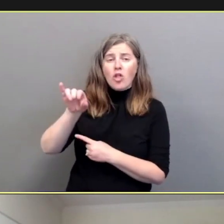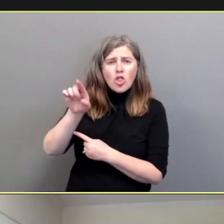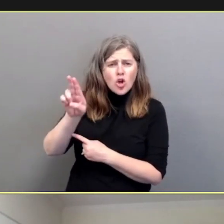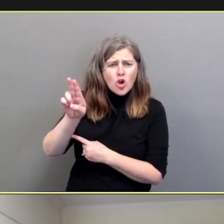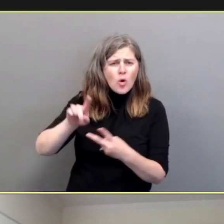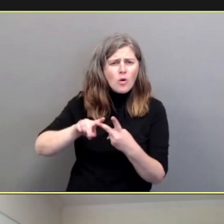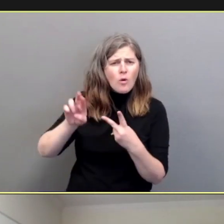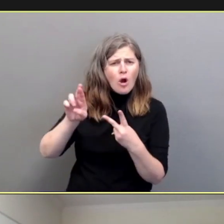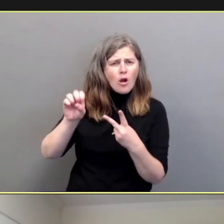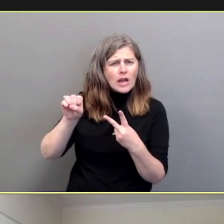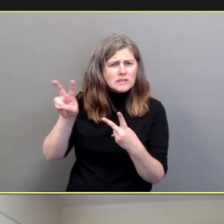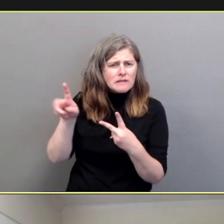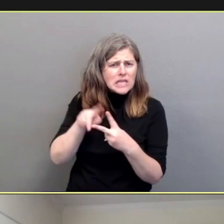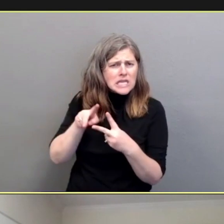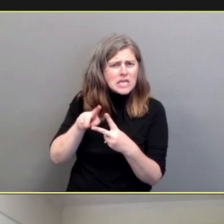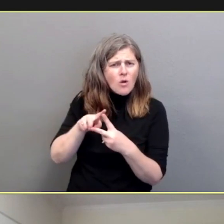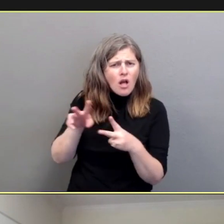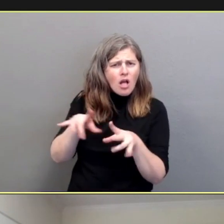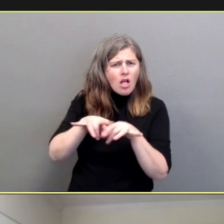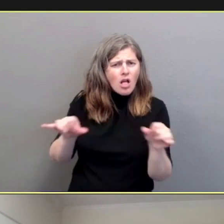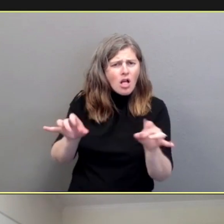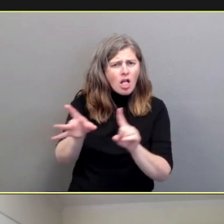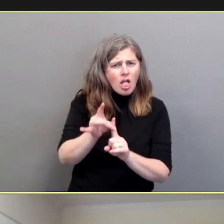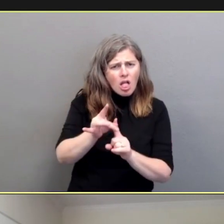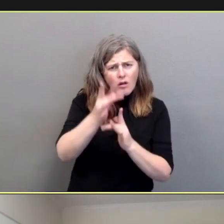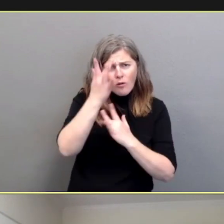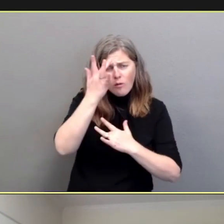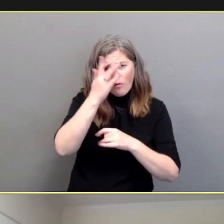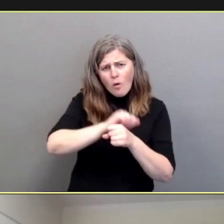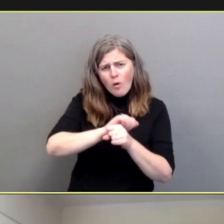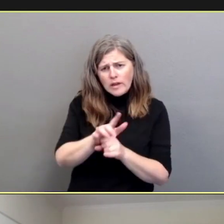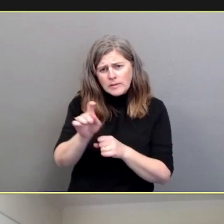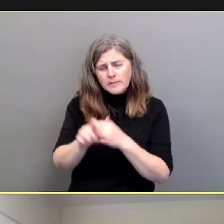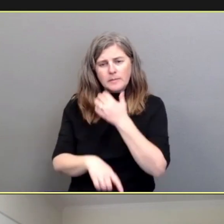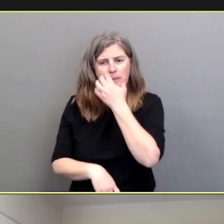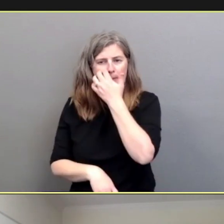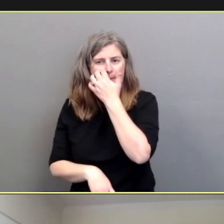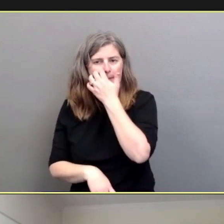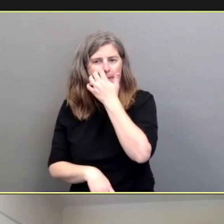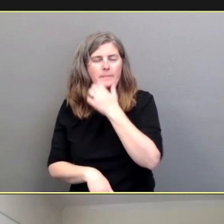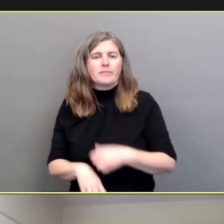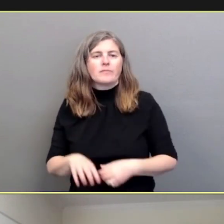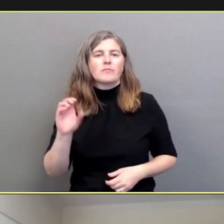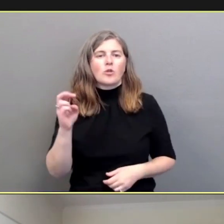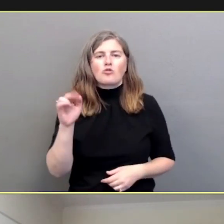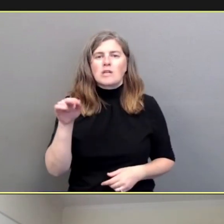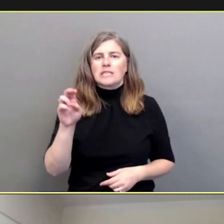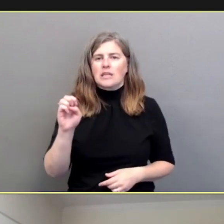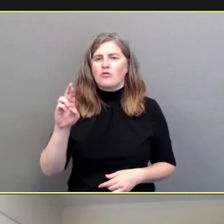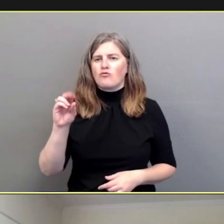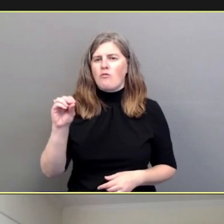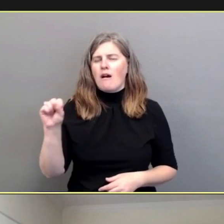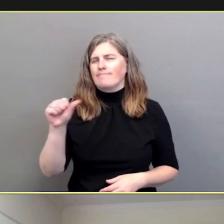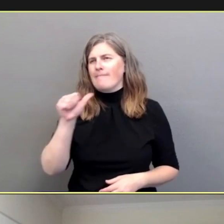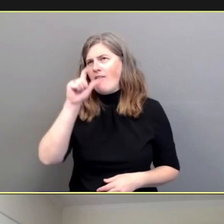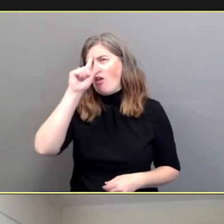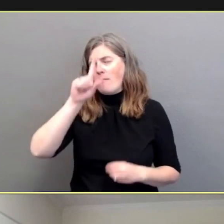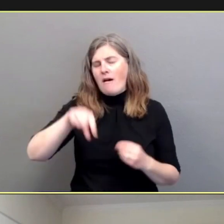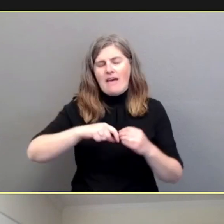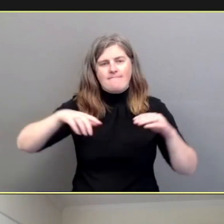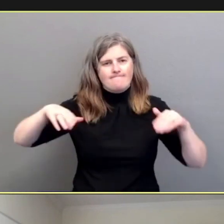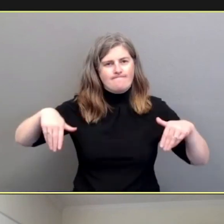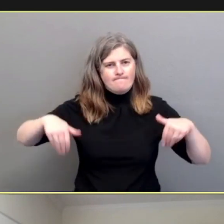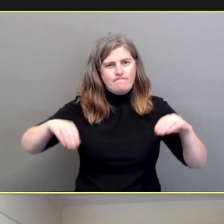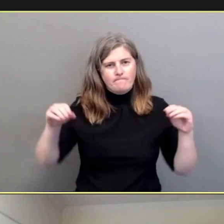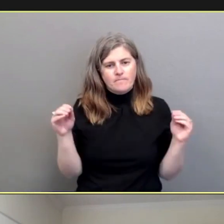concomitant infections with COVID going forward? Well, I hadn't thought of that yet, but what I wanted